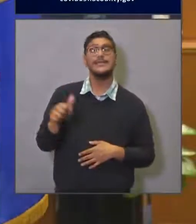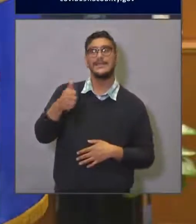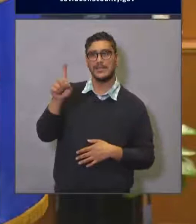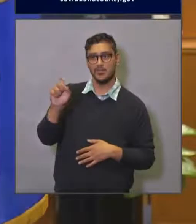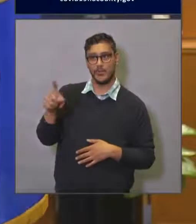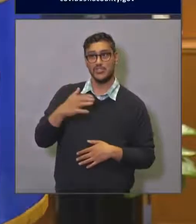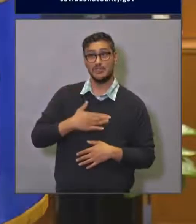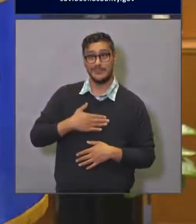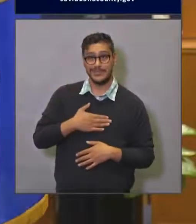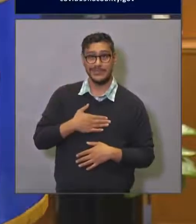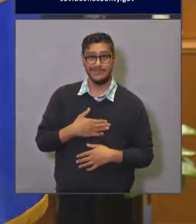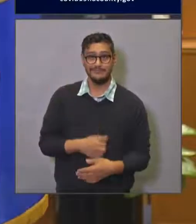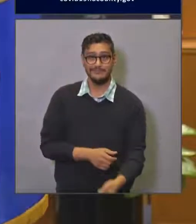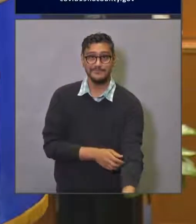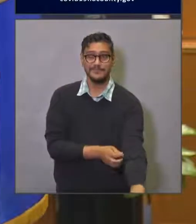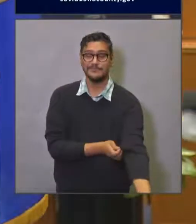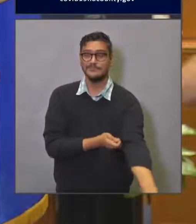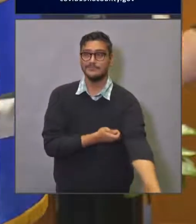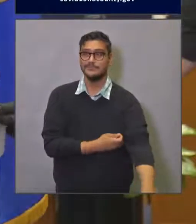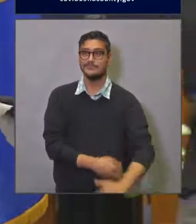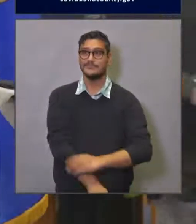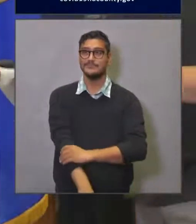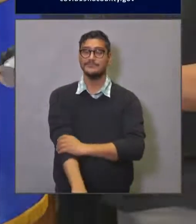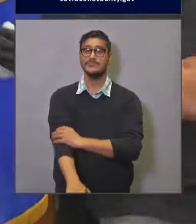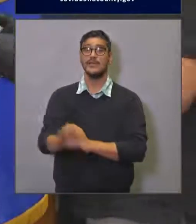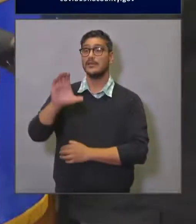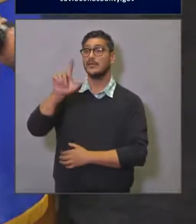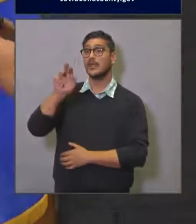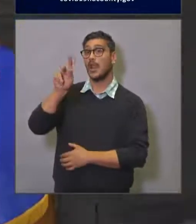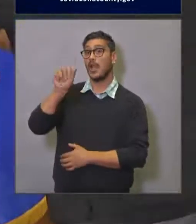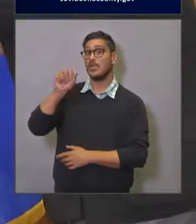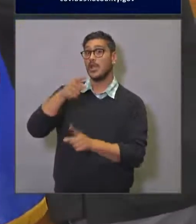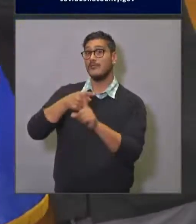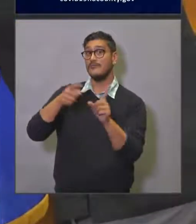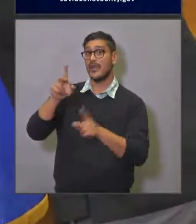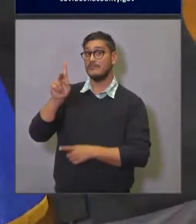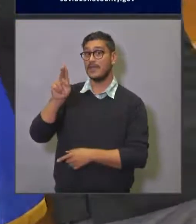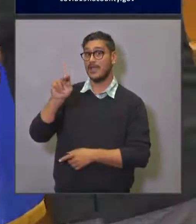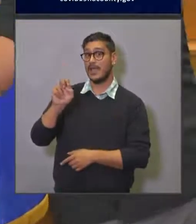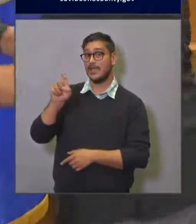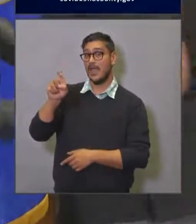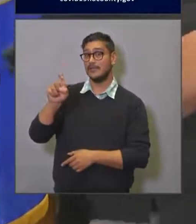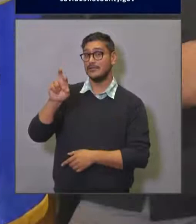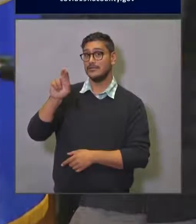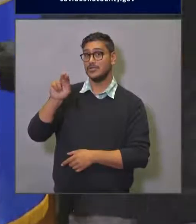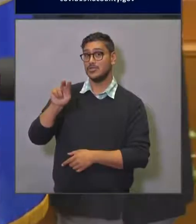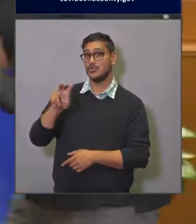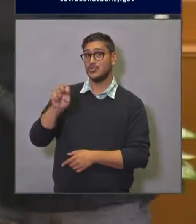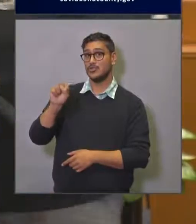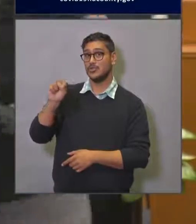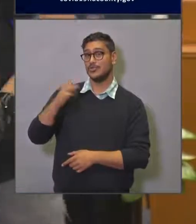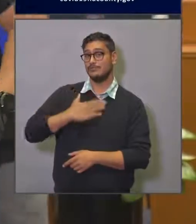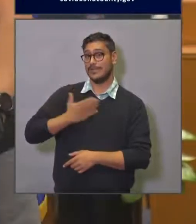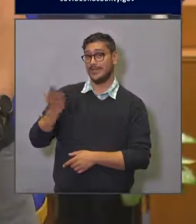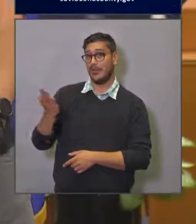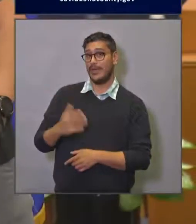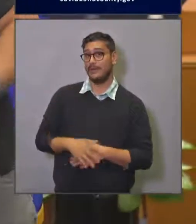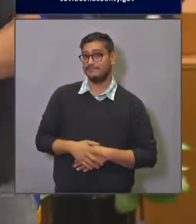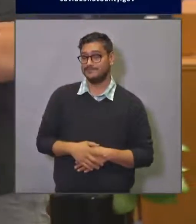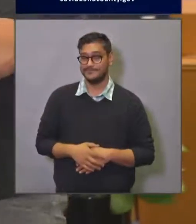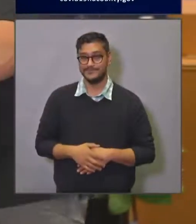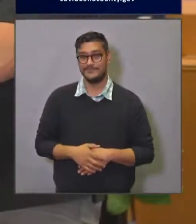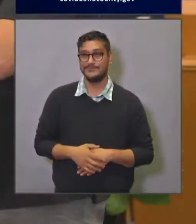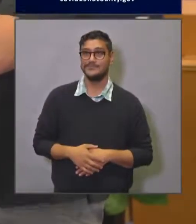Thank you. And our next question from the line of Claudia Pashuta with KNX News Radio. Your line is open. Thank